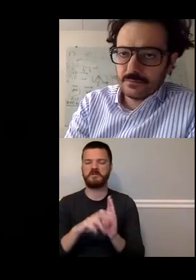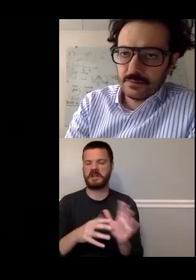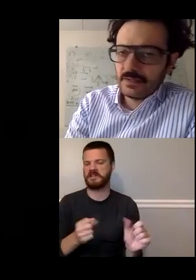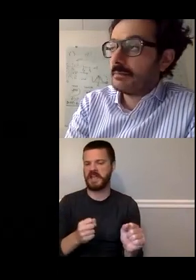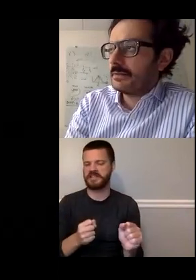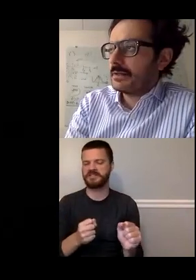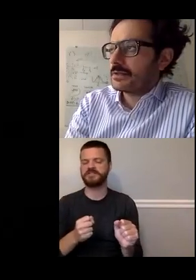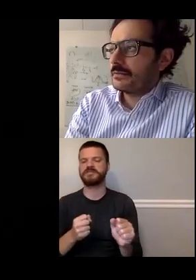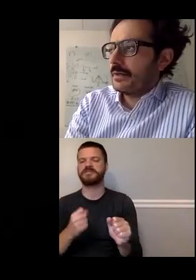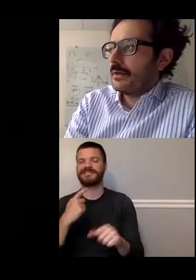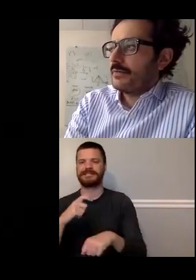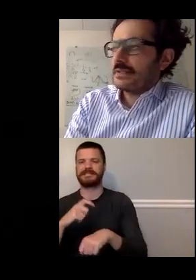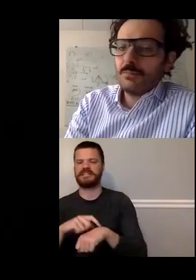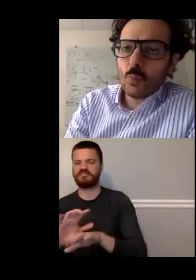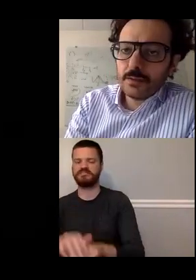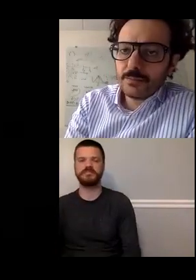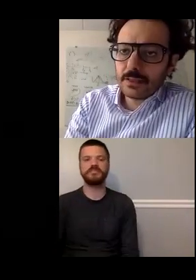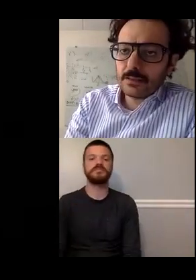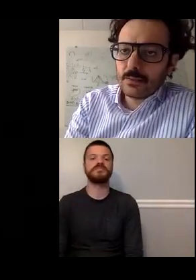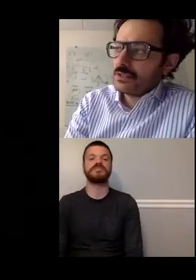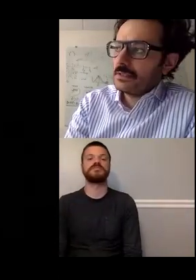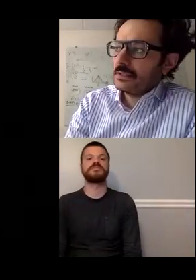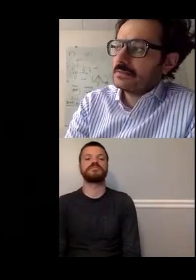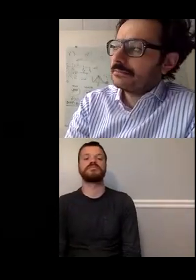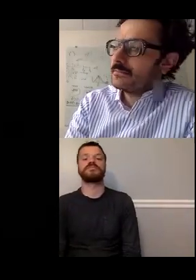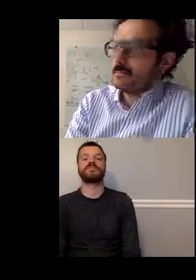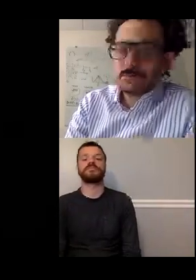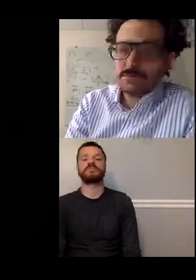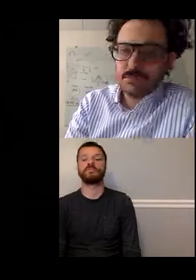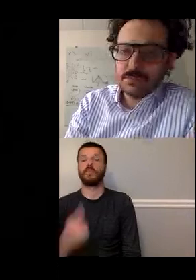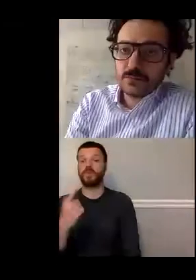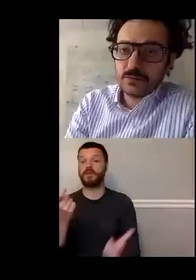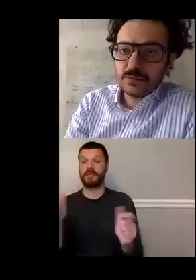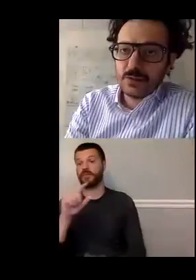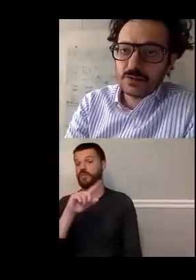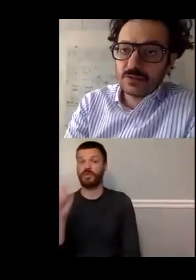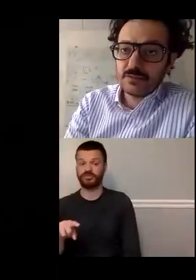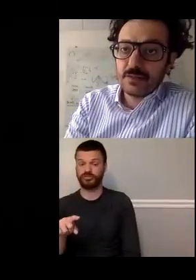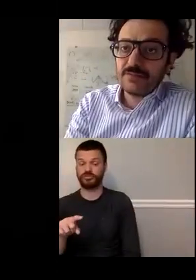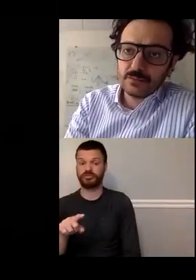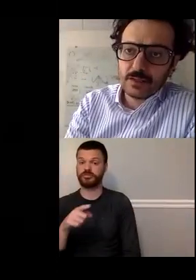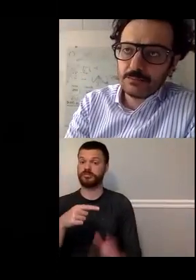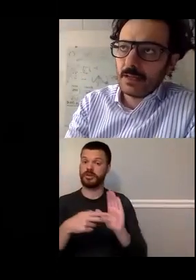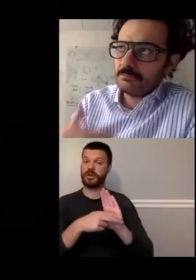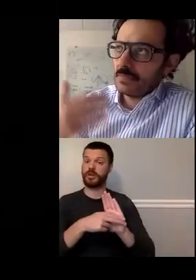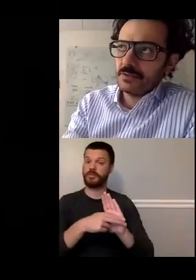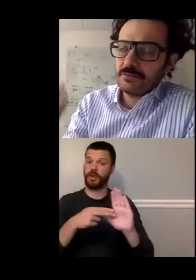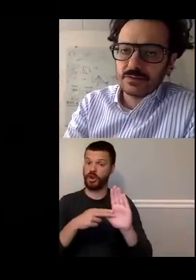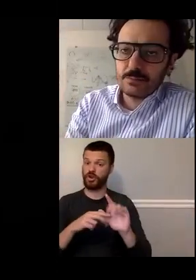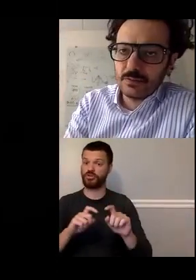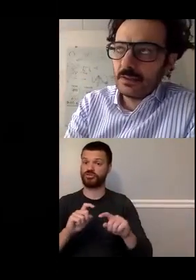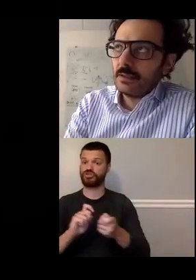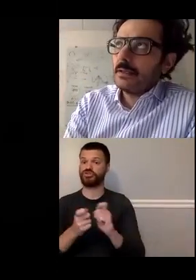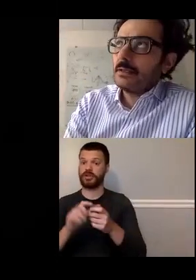of time limitation. For example, one big question is, does it differ, do these markers differ by phenotype? I mentioned,